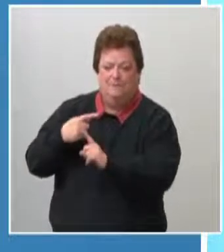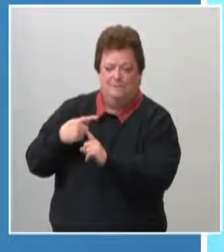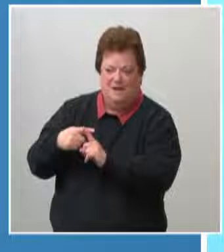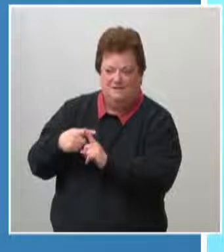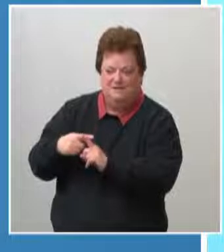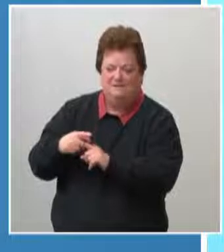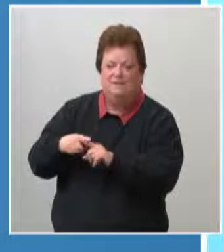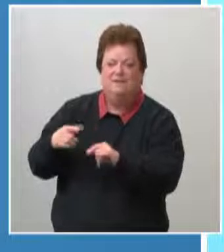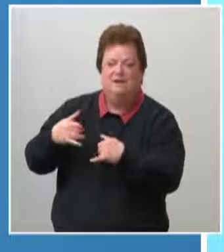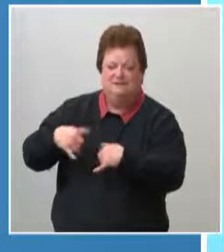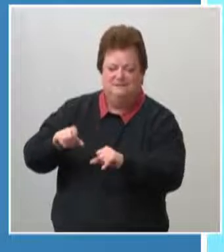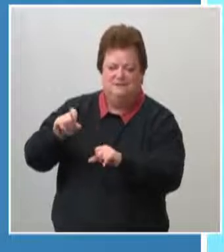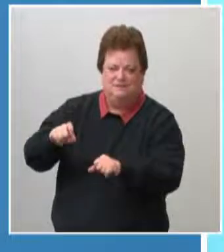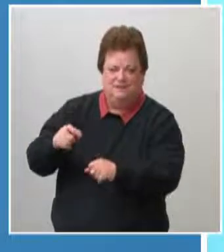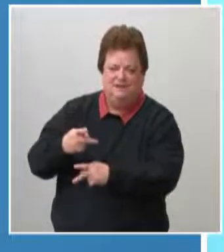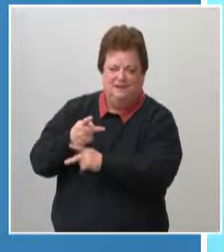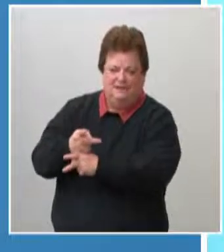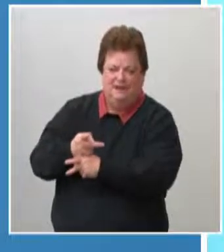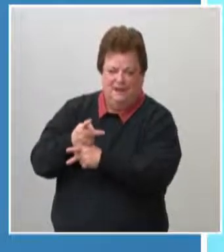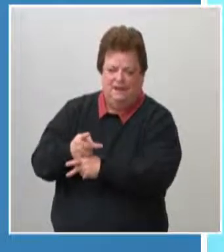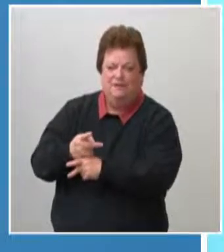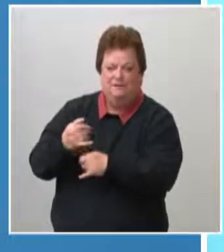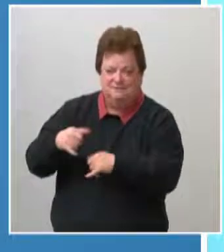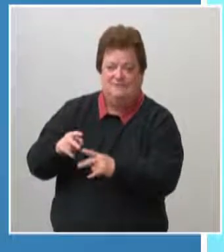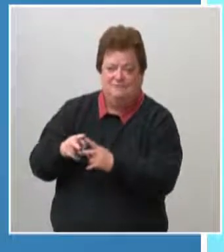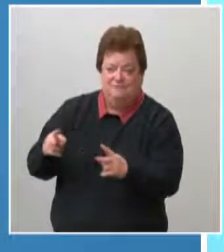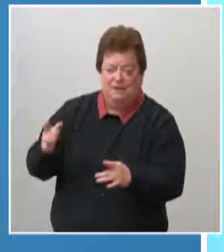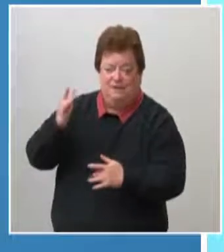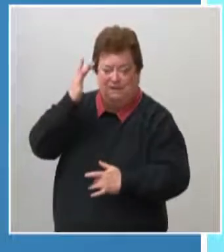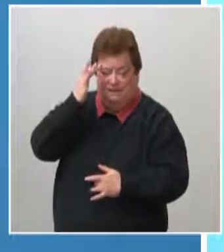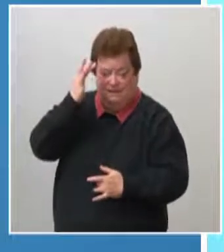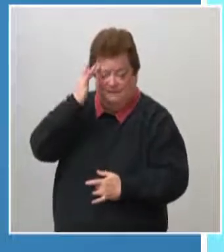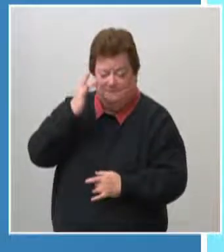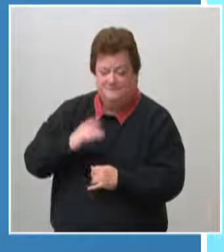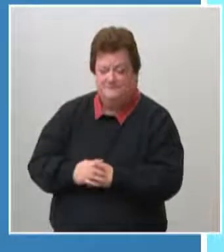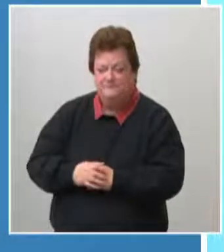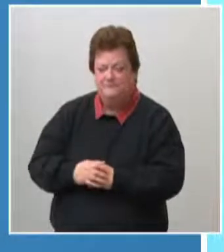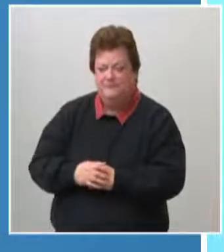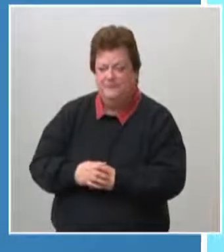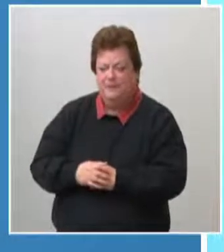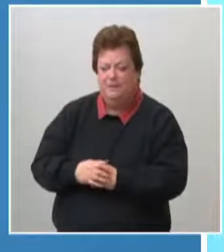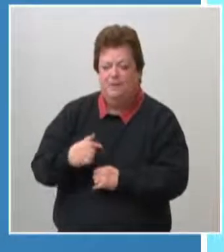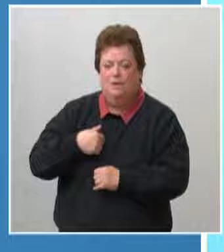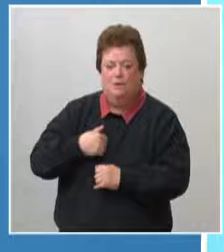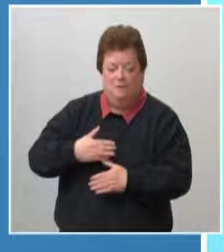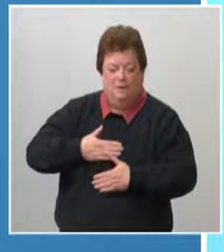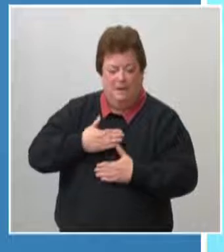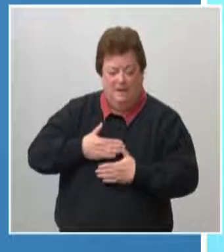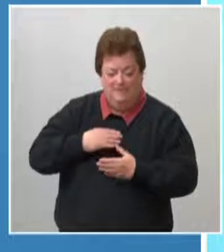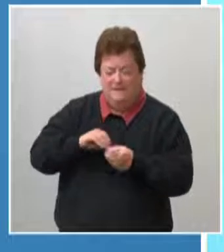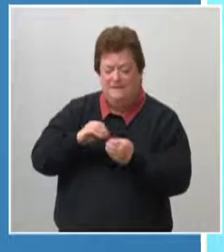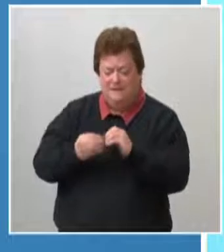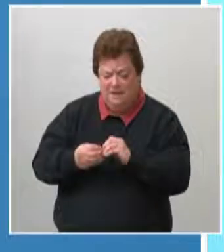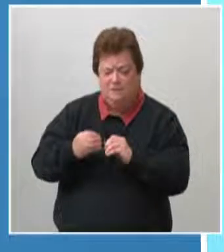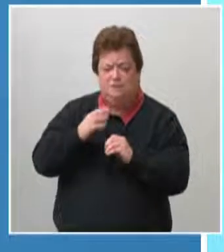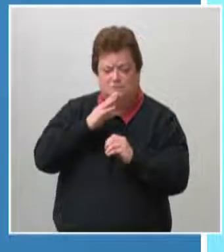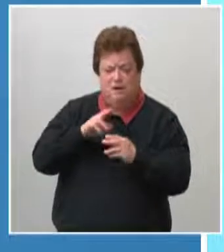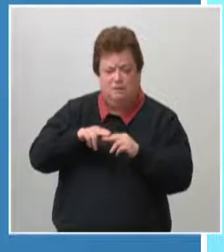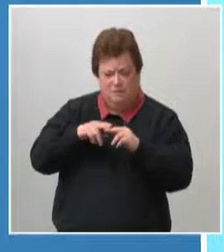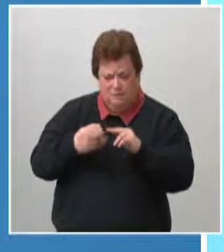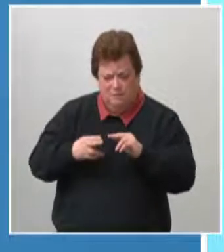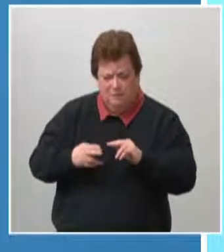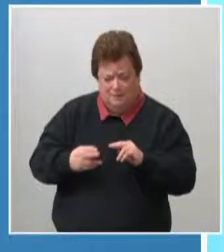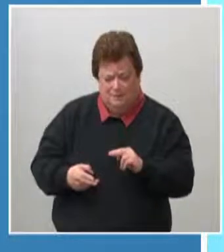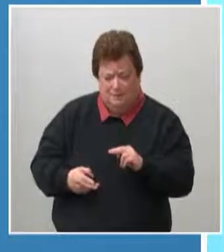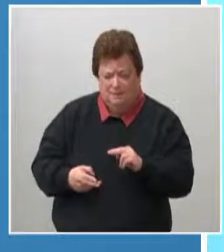but they're still needing care and are very ill patients. We're glad that the numbers are coming down, and